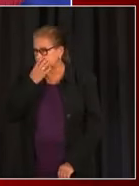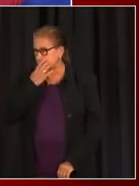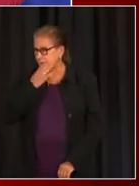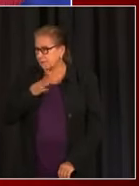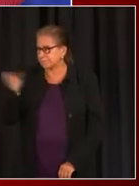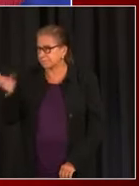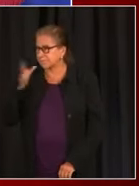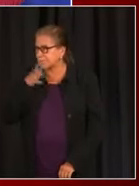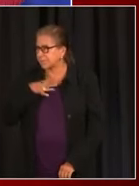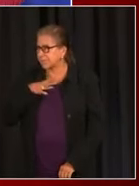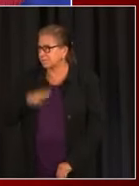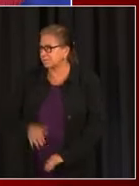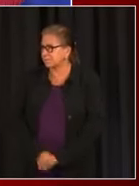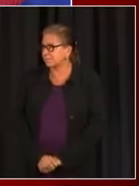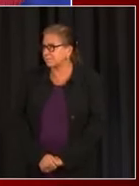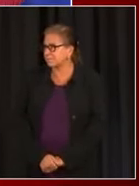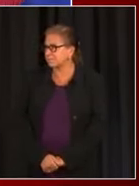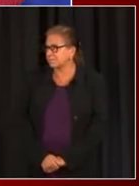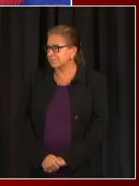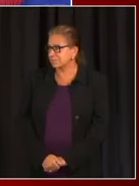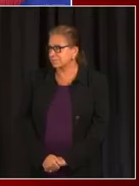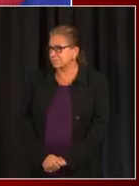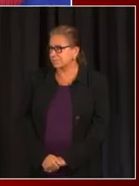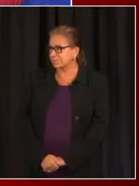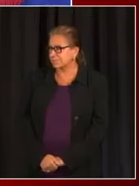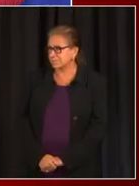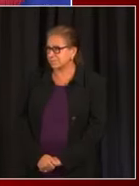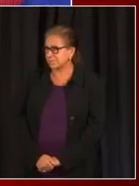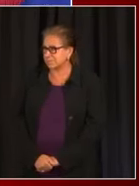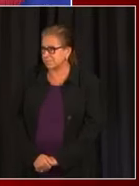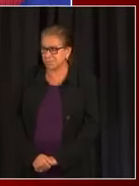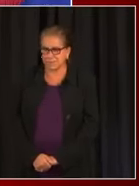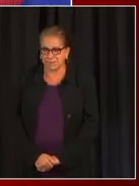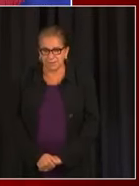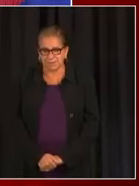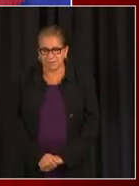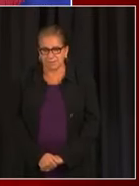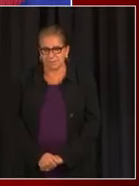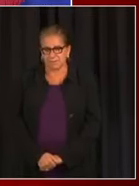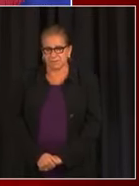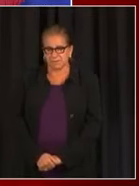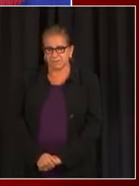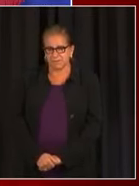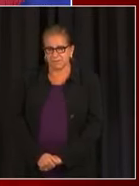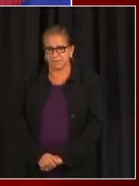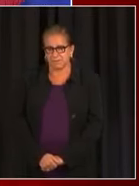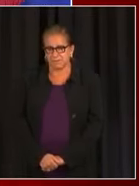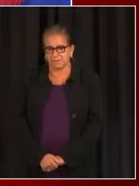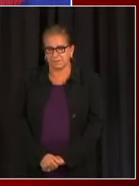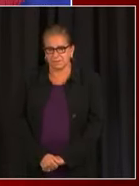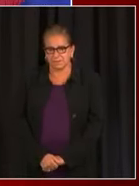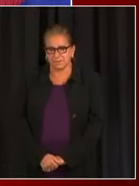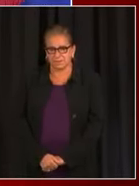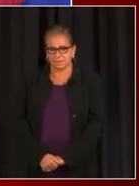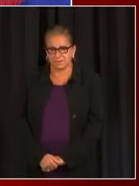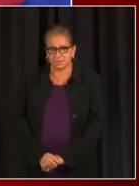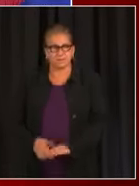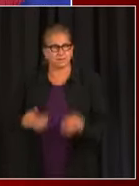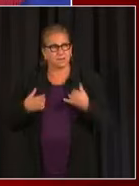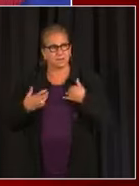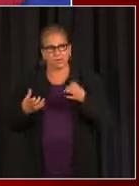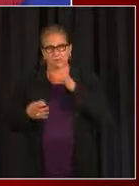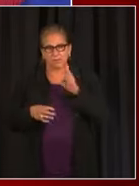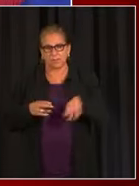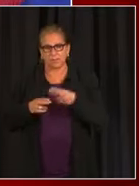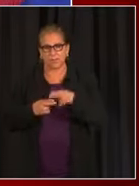Two Yes. questions. Following up to, what Sam had asked prior to, before, talking about almost enforcement, are you